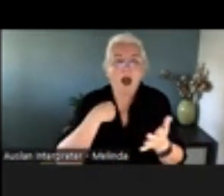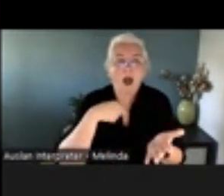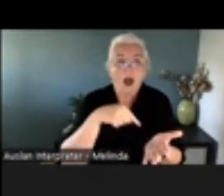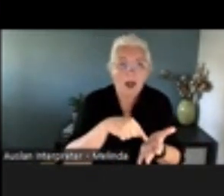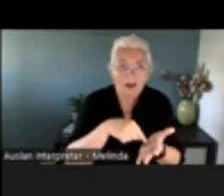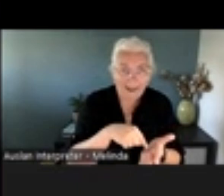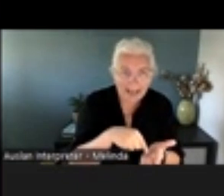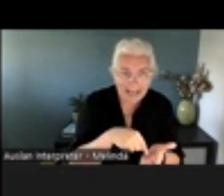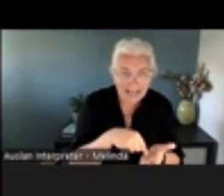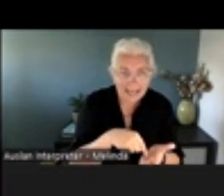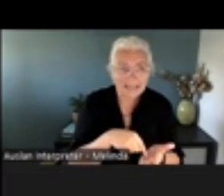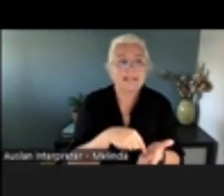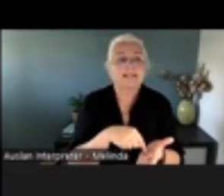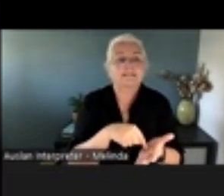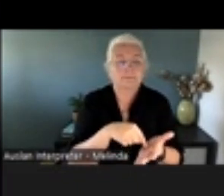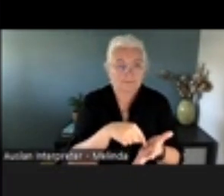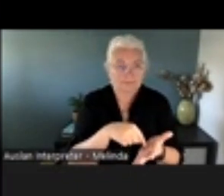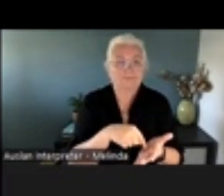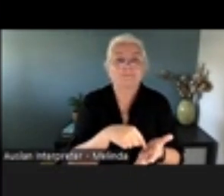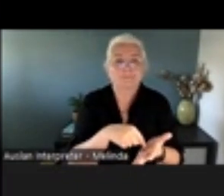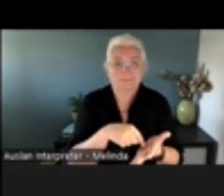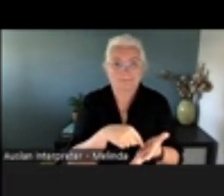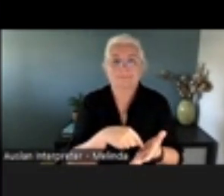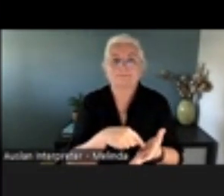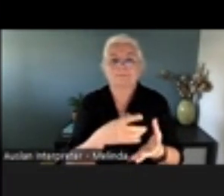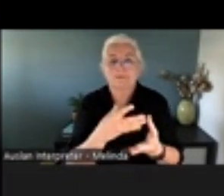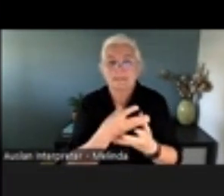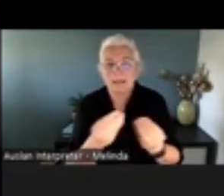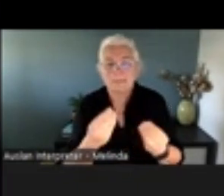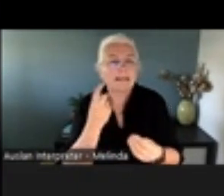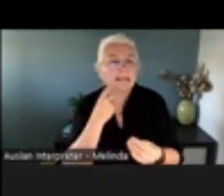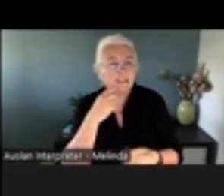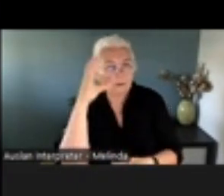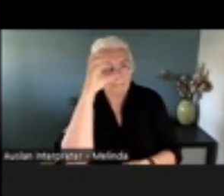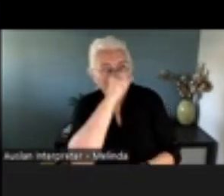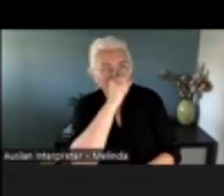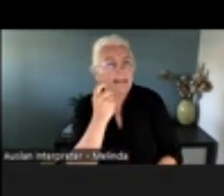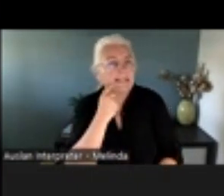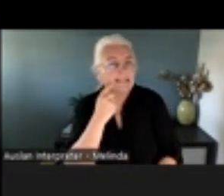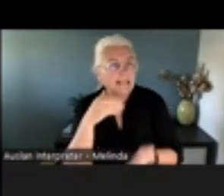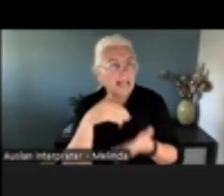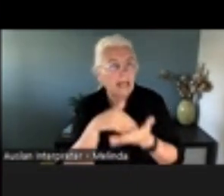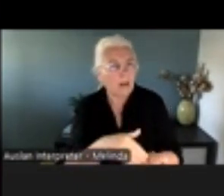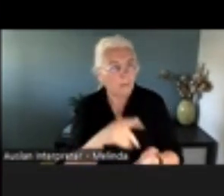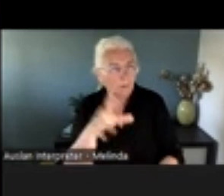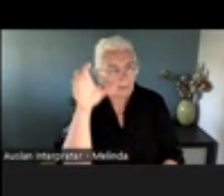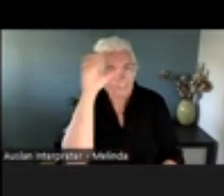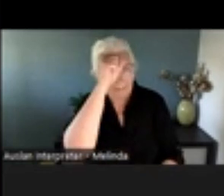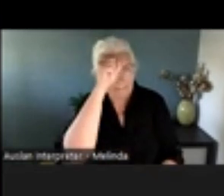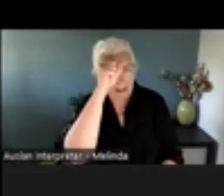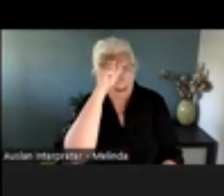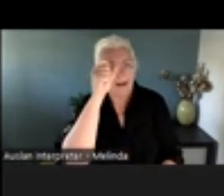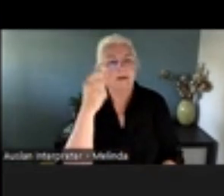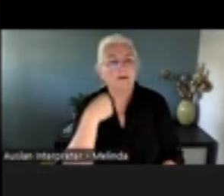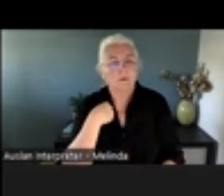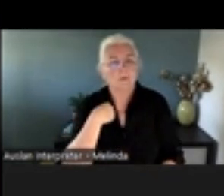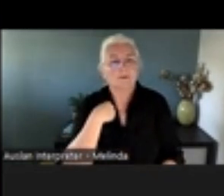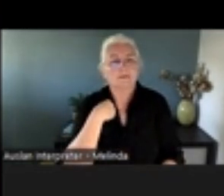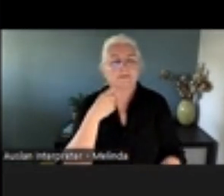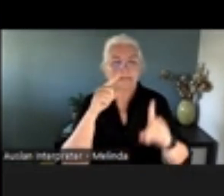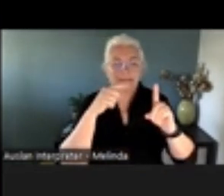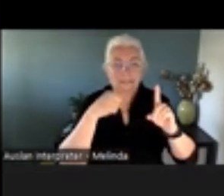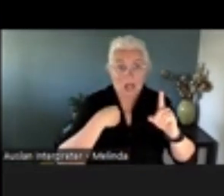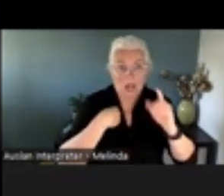order you want, but sometimes having something that's catchy and that's easy to remember is very helpful. And so we've decided to do it in the